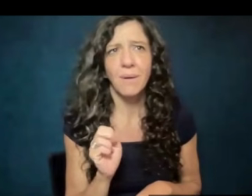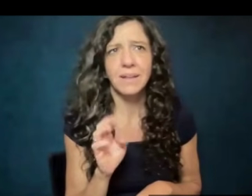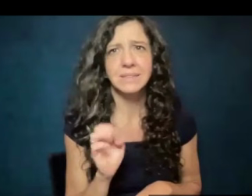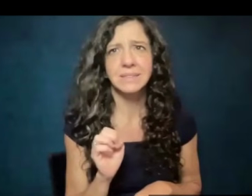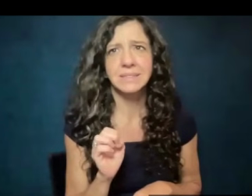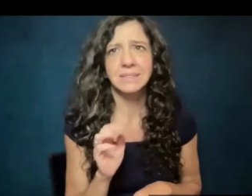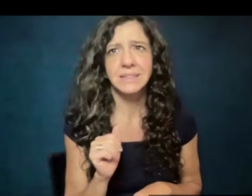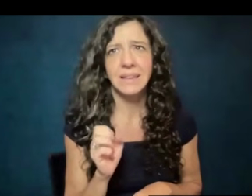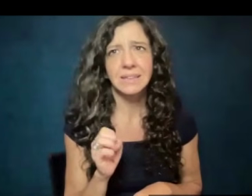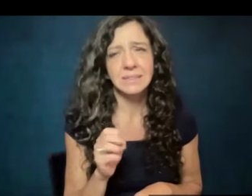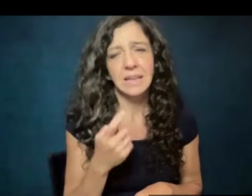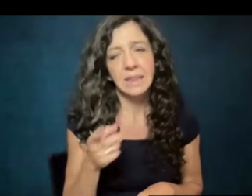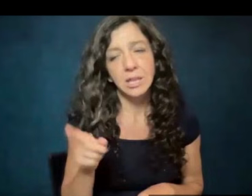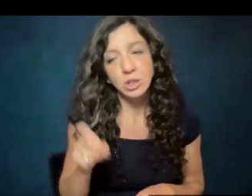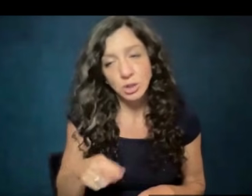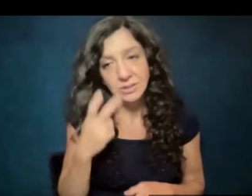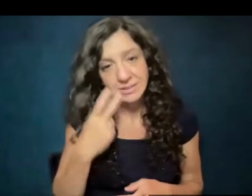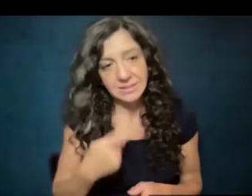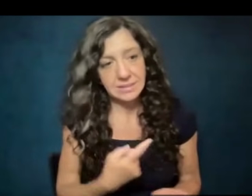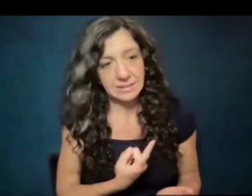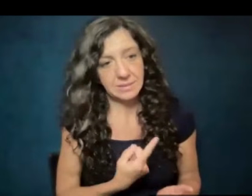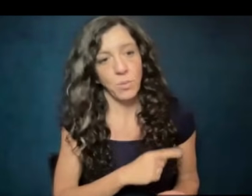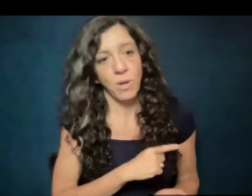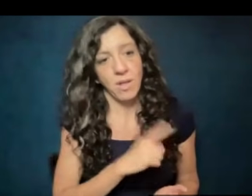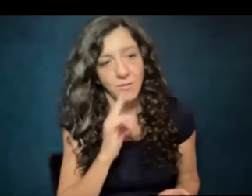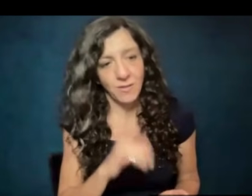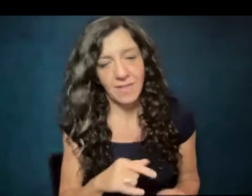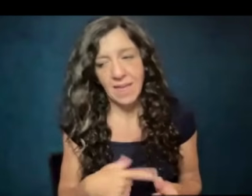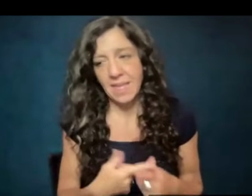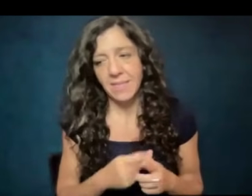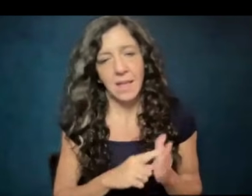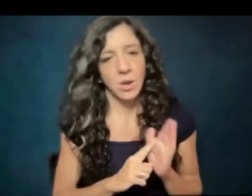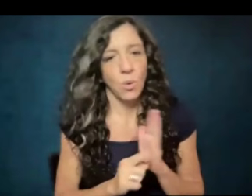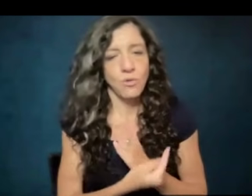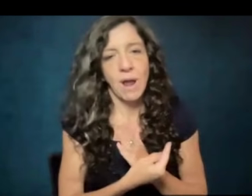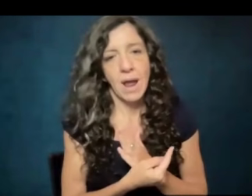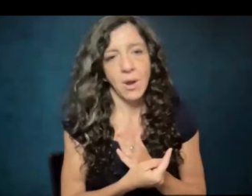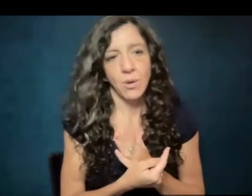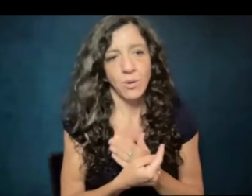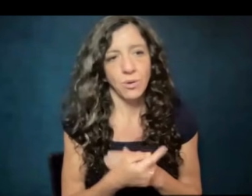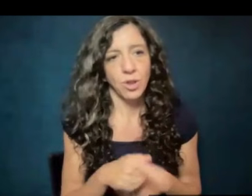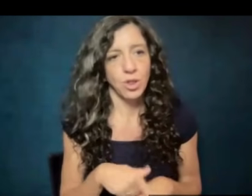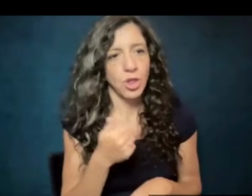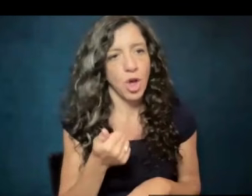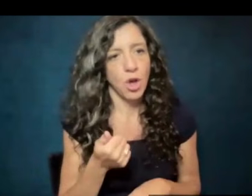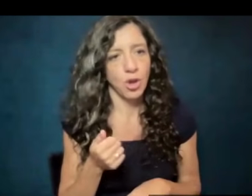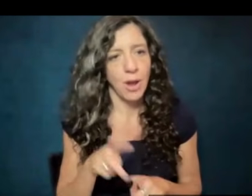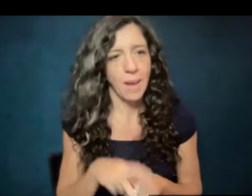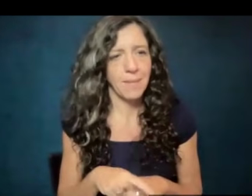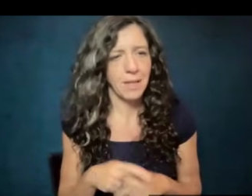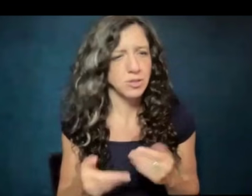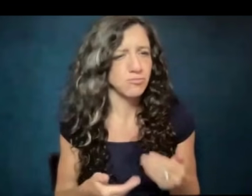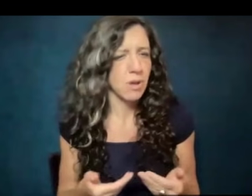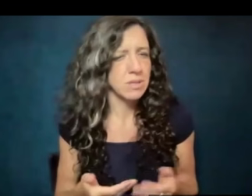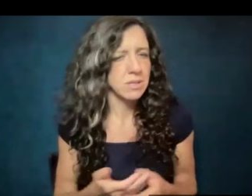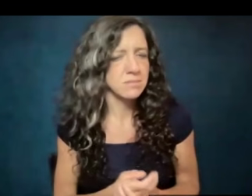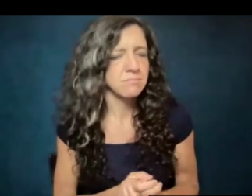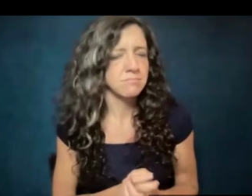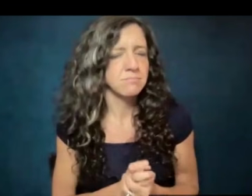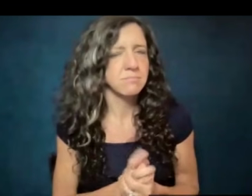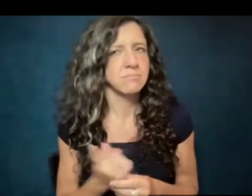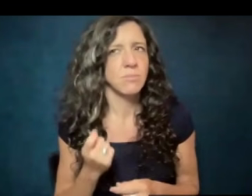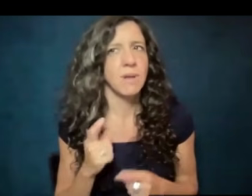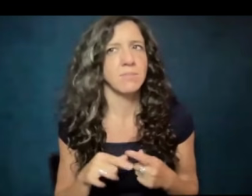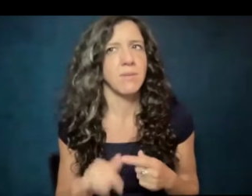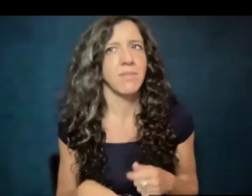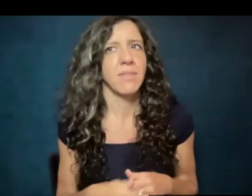that someone may qualify for compassionate allowance and be able to bypass the longer application process. So there was a question about